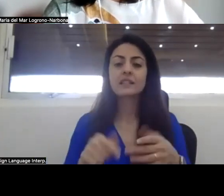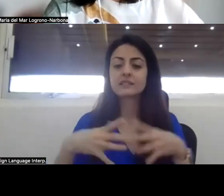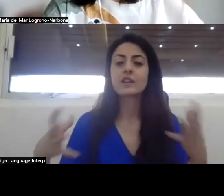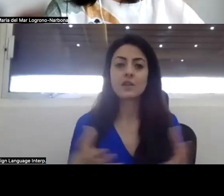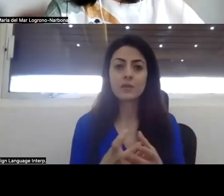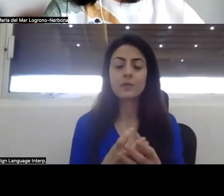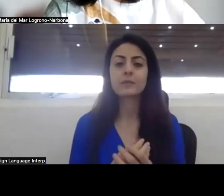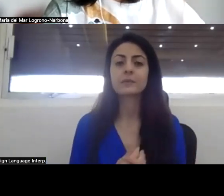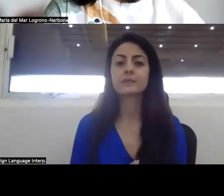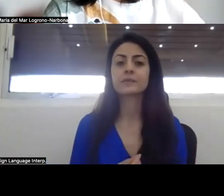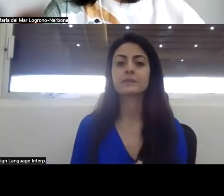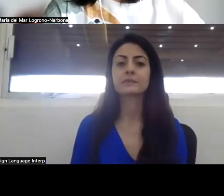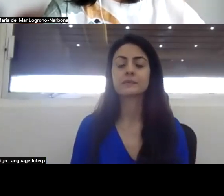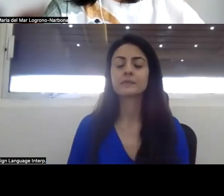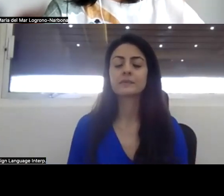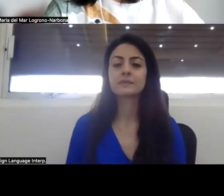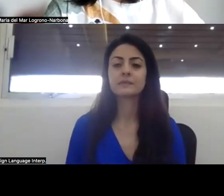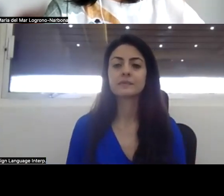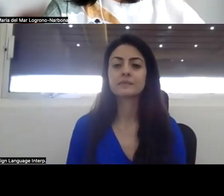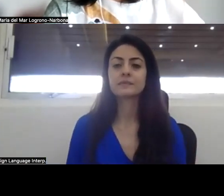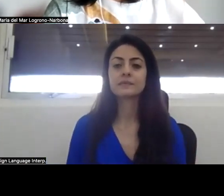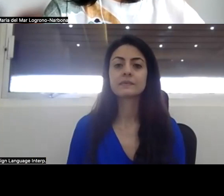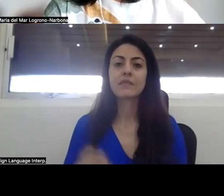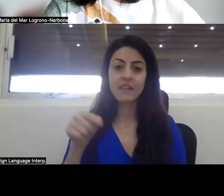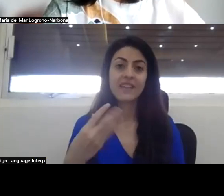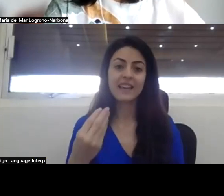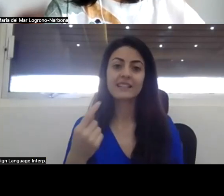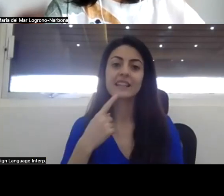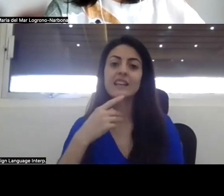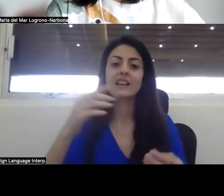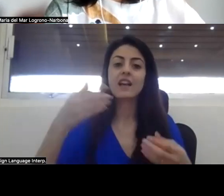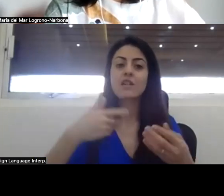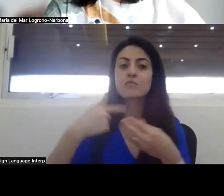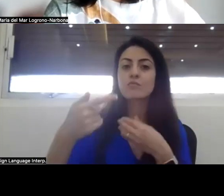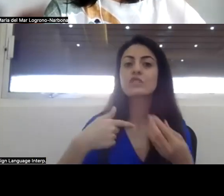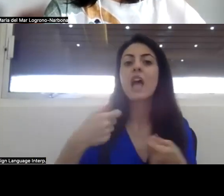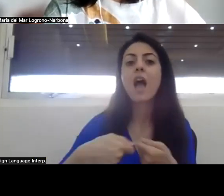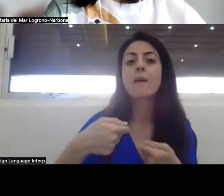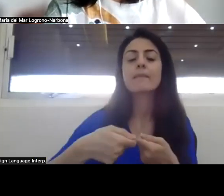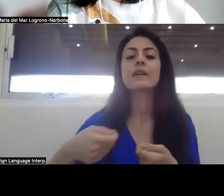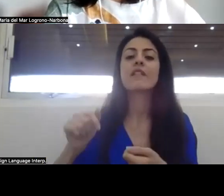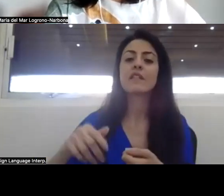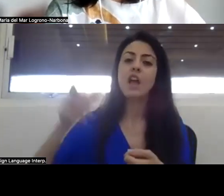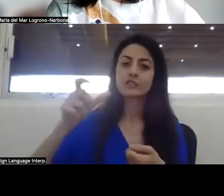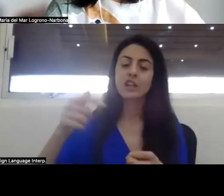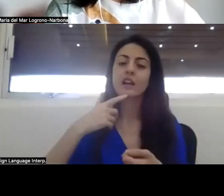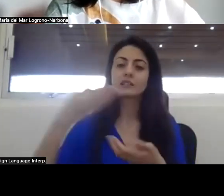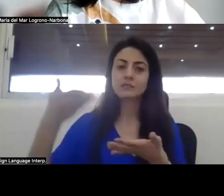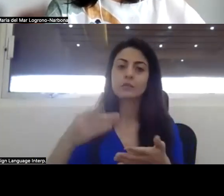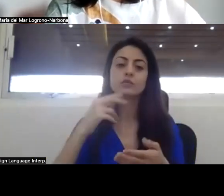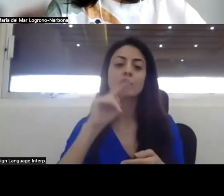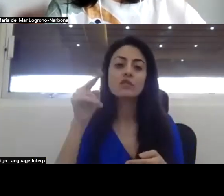the attendees. So apologies for that, but thank you. We'll try and answer these in another